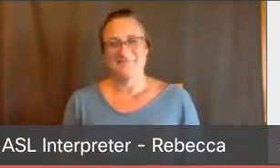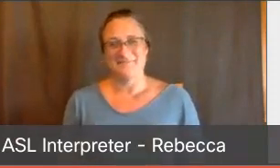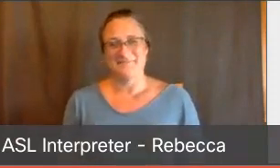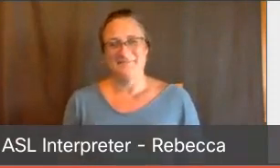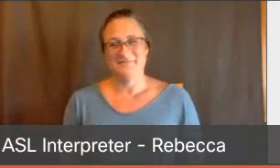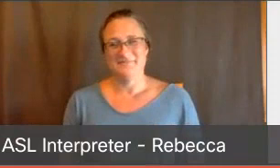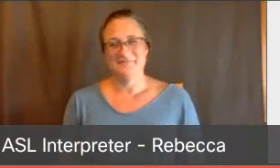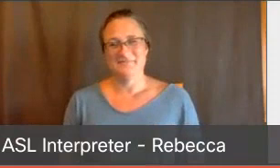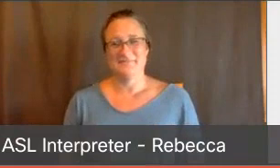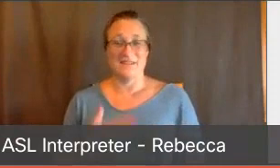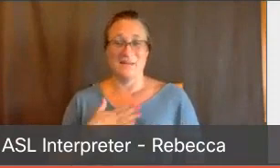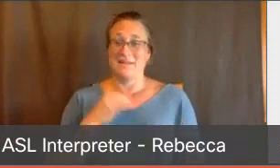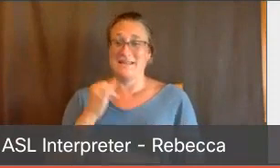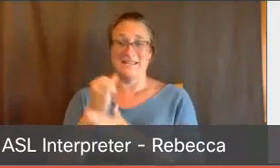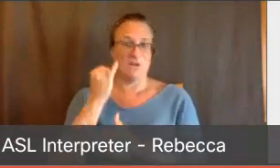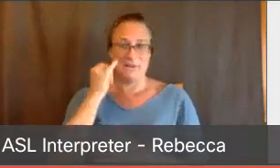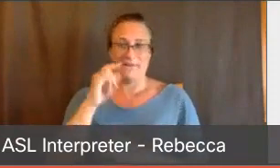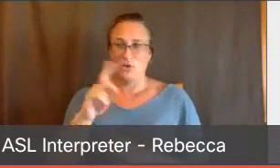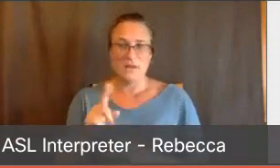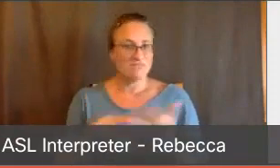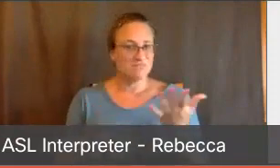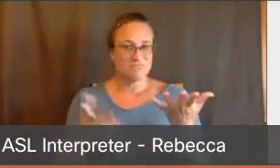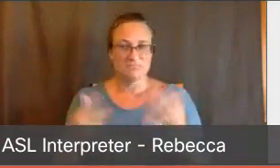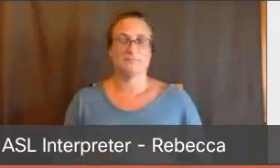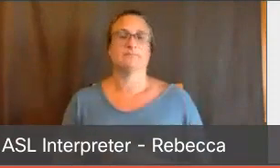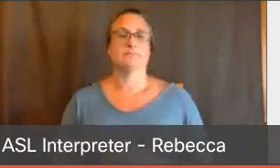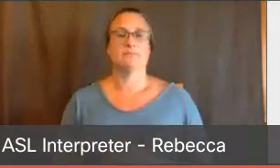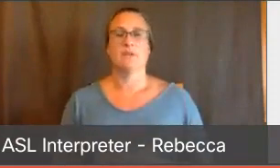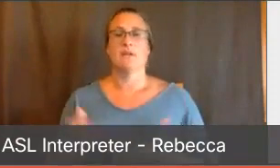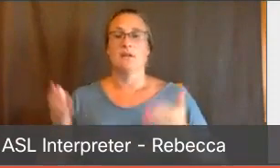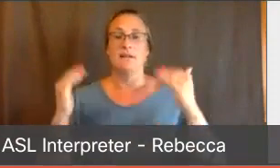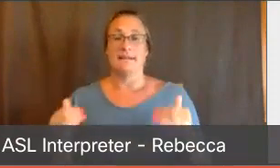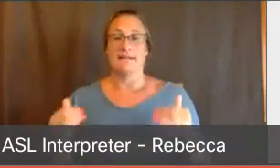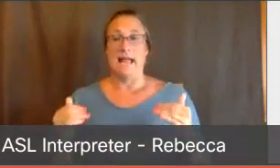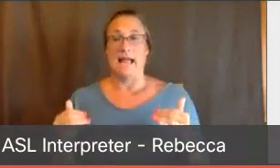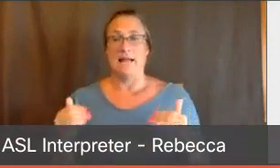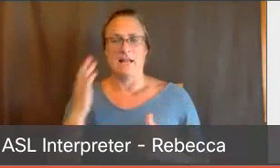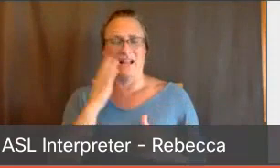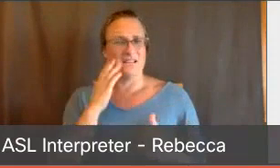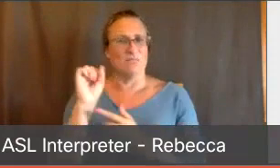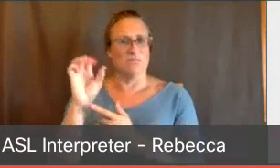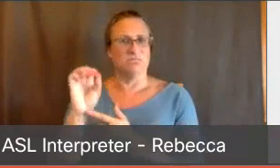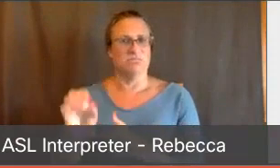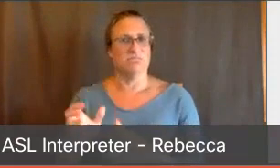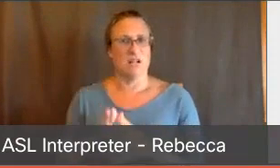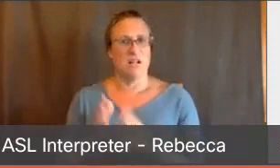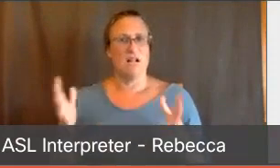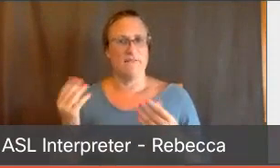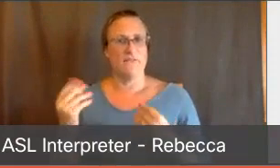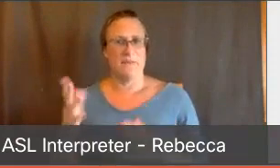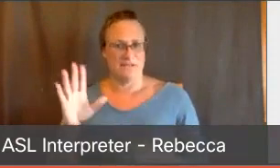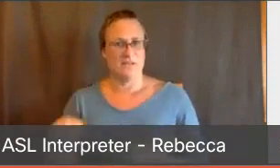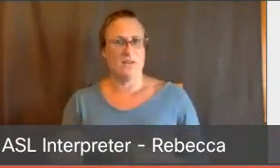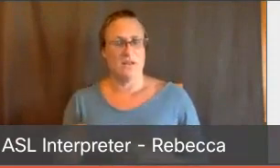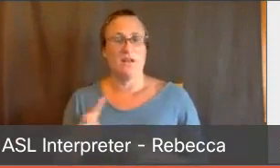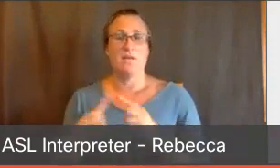Again, please interrupt. The next kind of big chunk, and I know we're kind of going through a lot, but the next